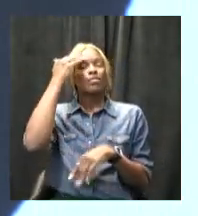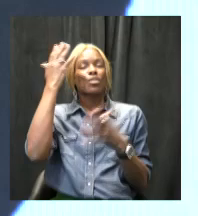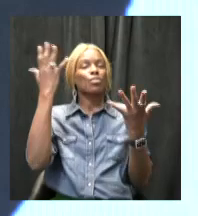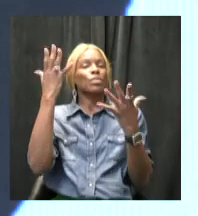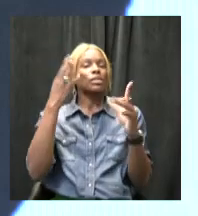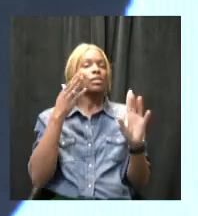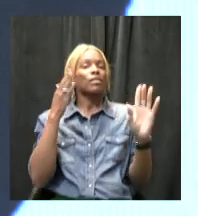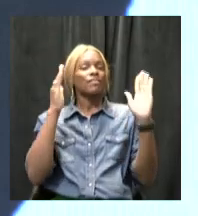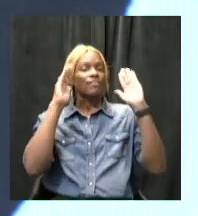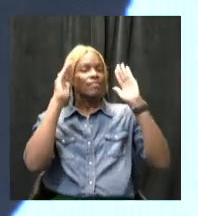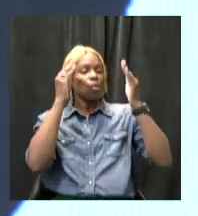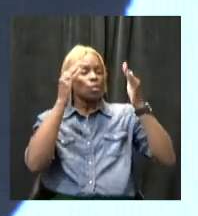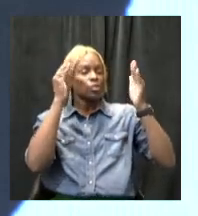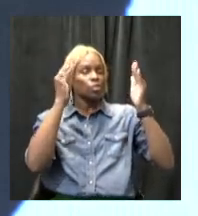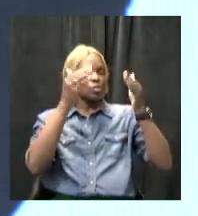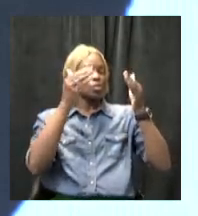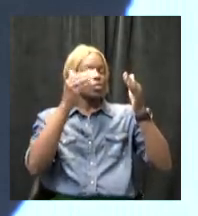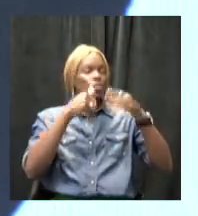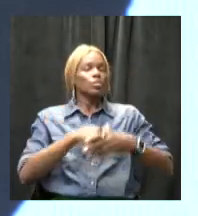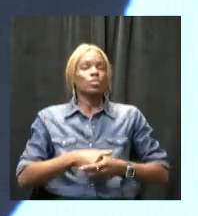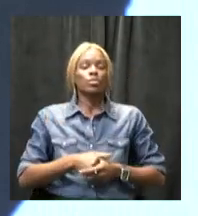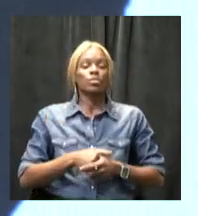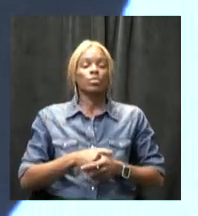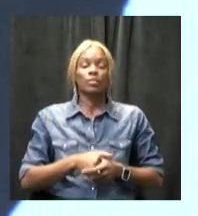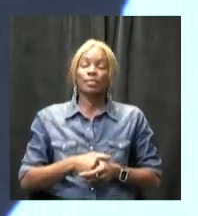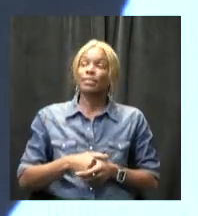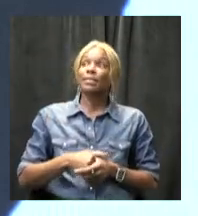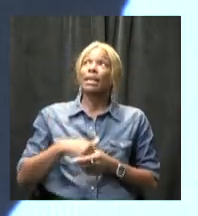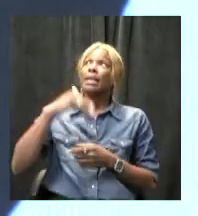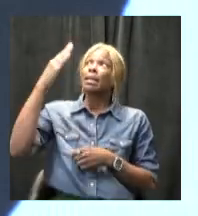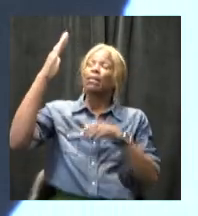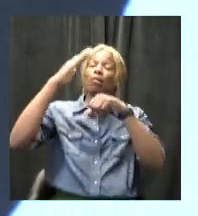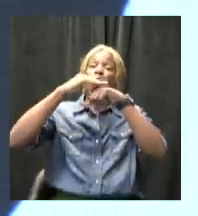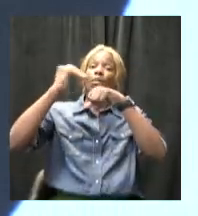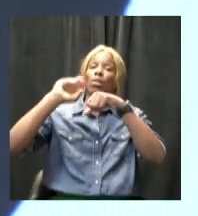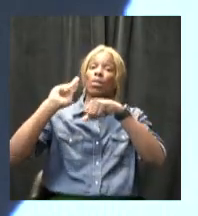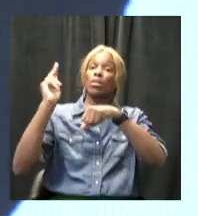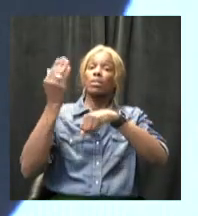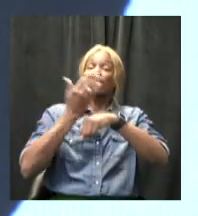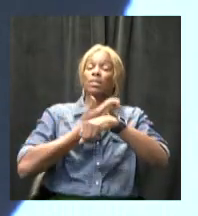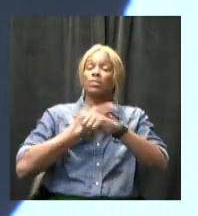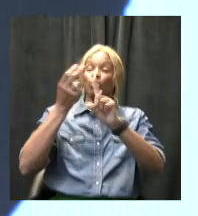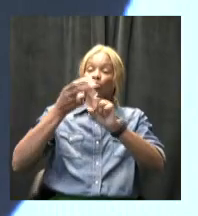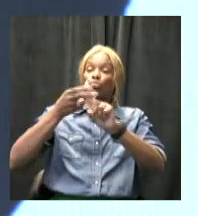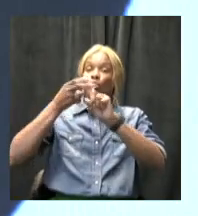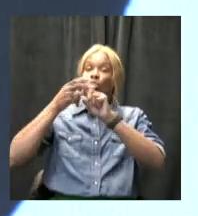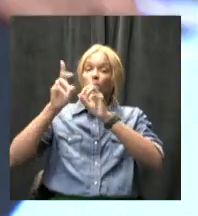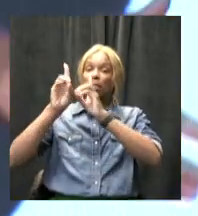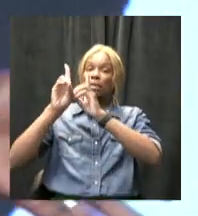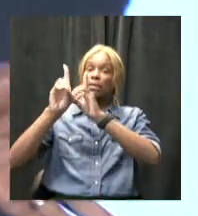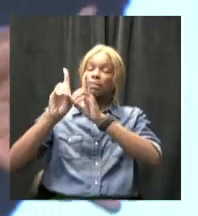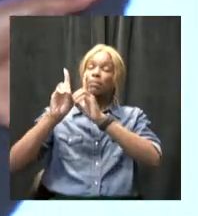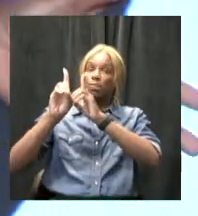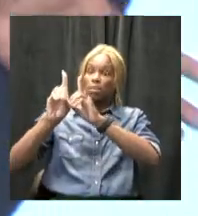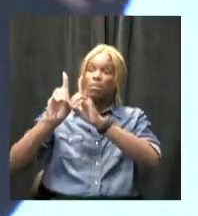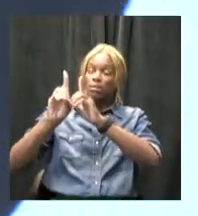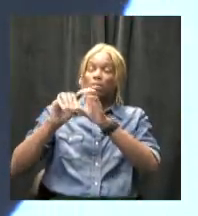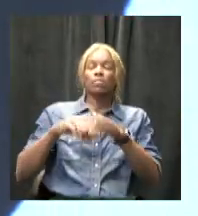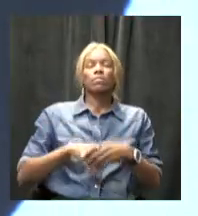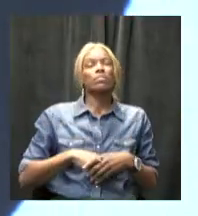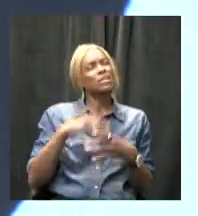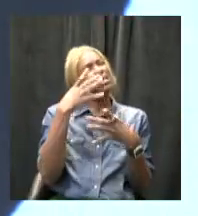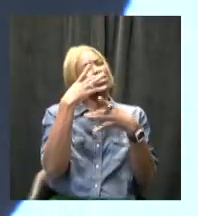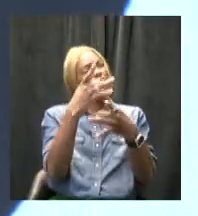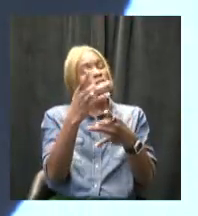thing. He's called us to make disciples. That's what he's called us to. And it's interesting that God would put so